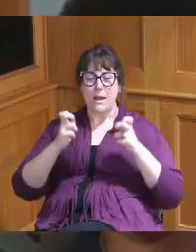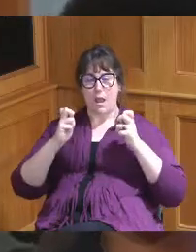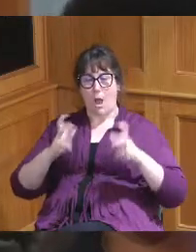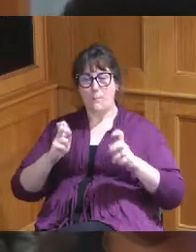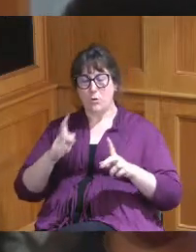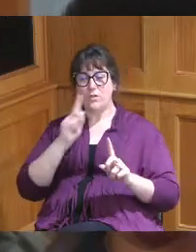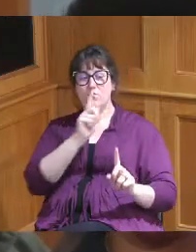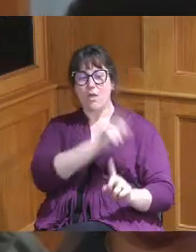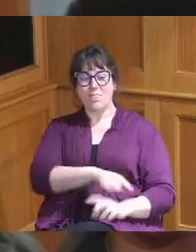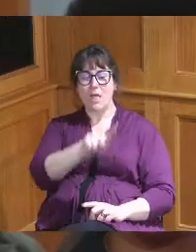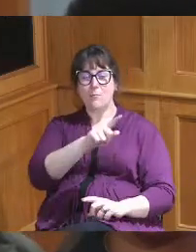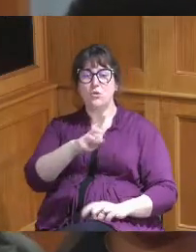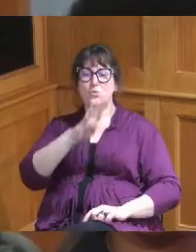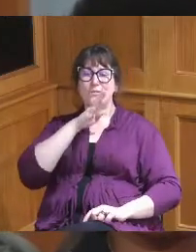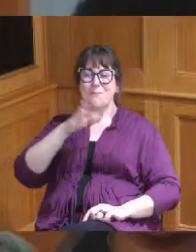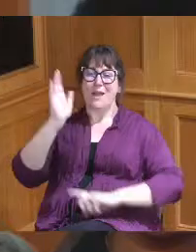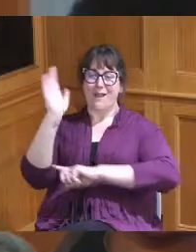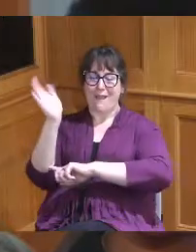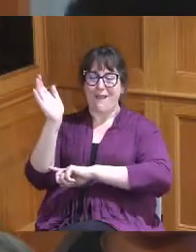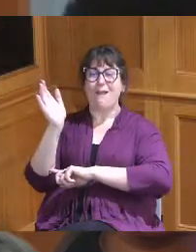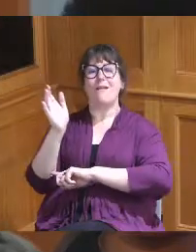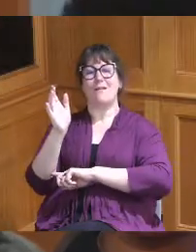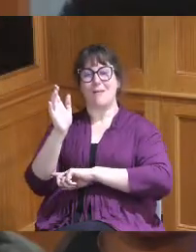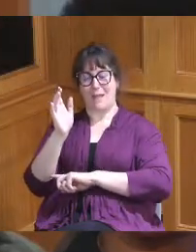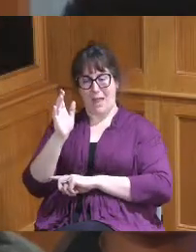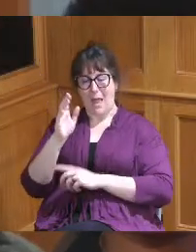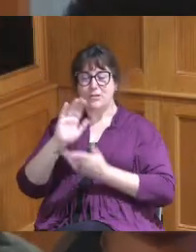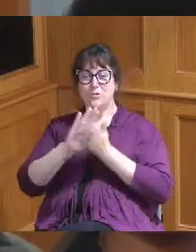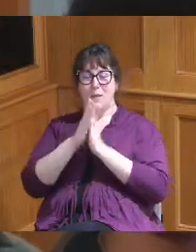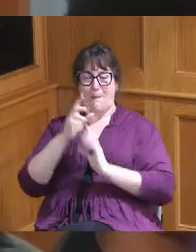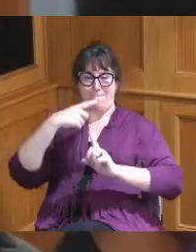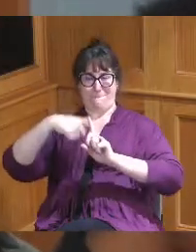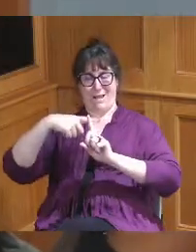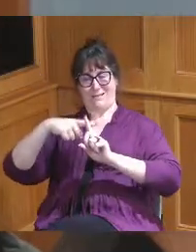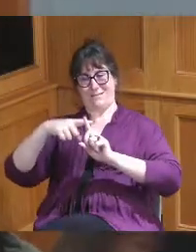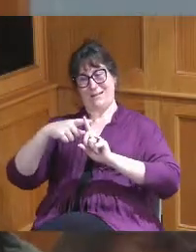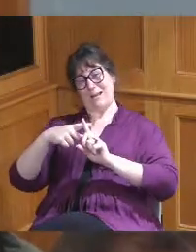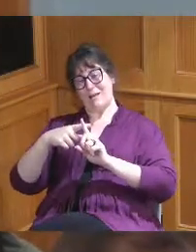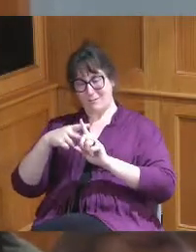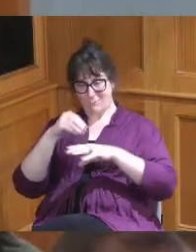speak and make their voices heard to positively impact the community.